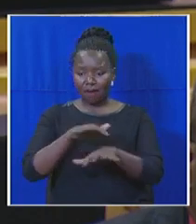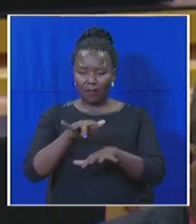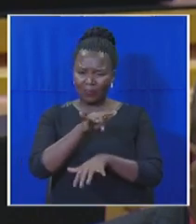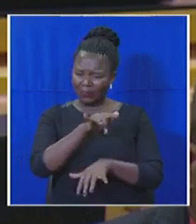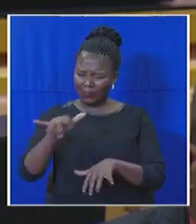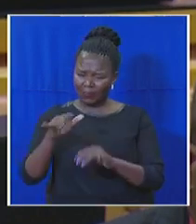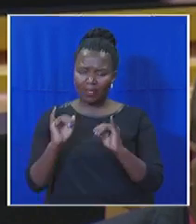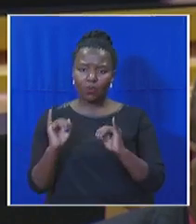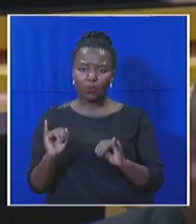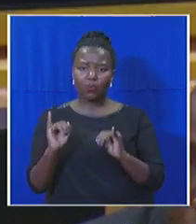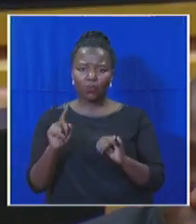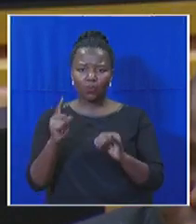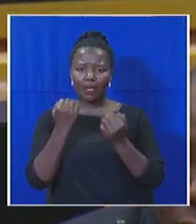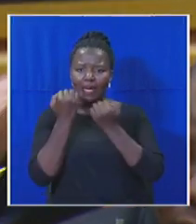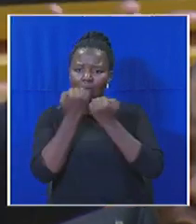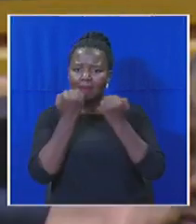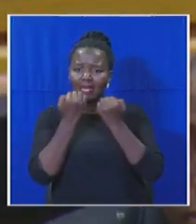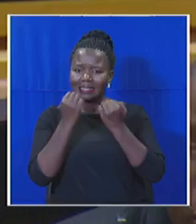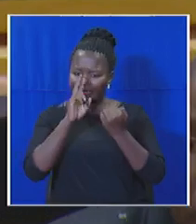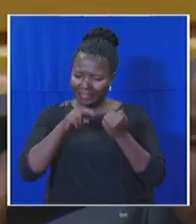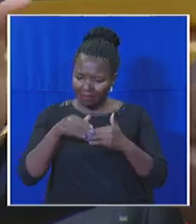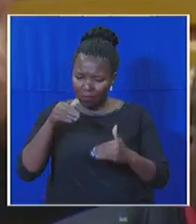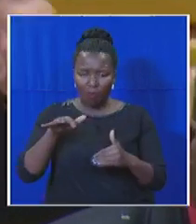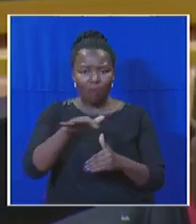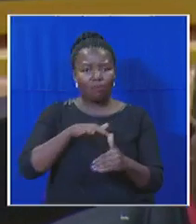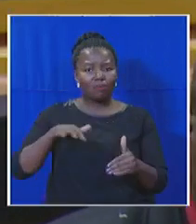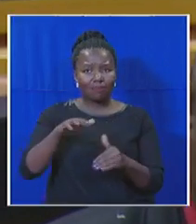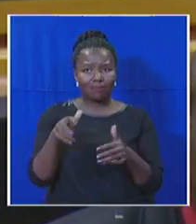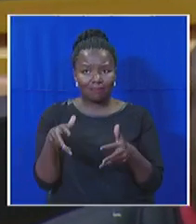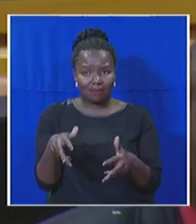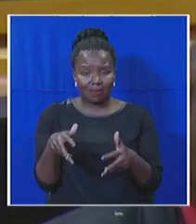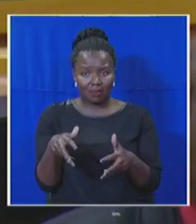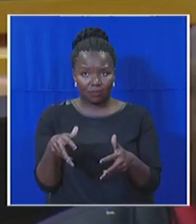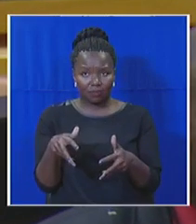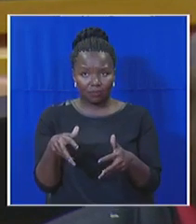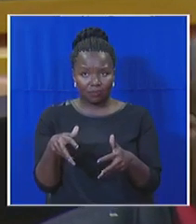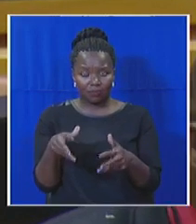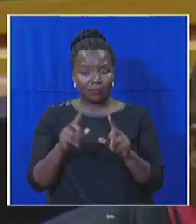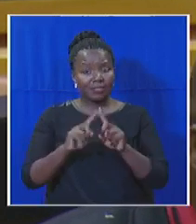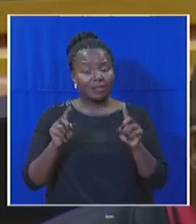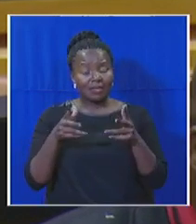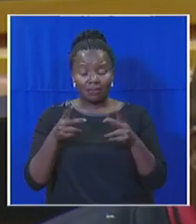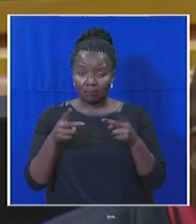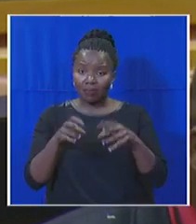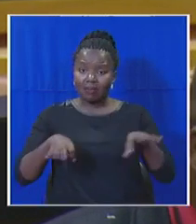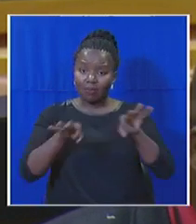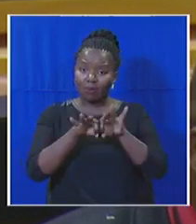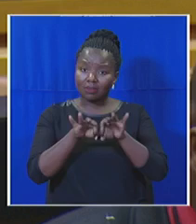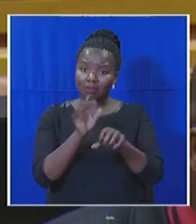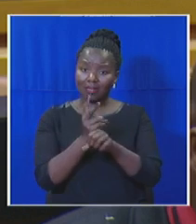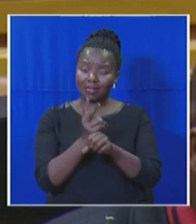important maize area, and that's before the final phase is that. But even more important, sir, is that the